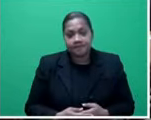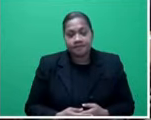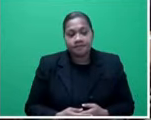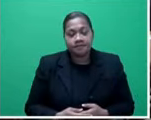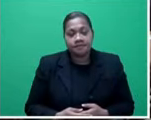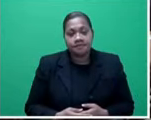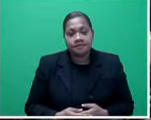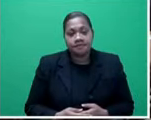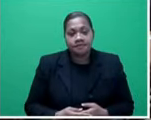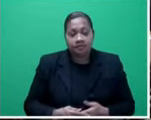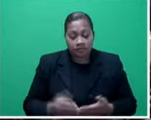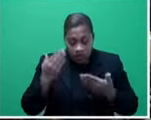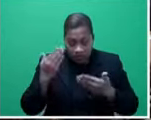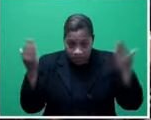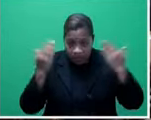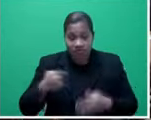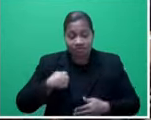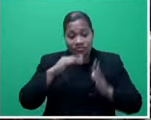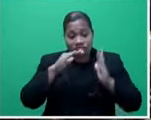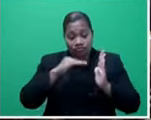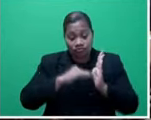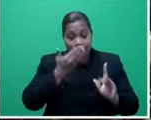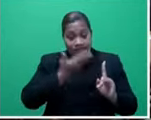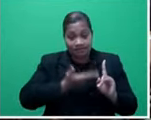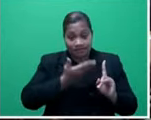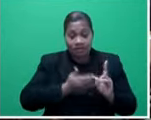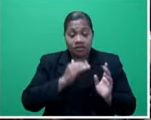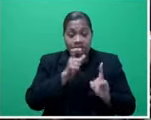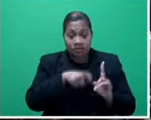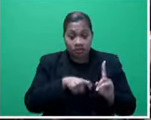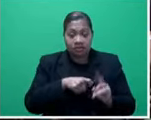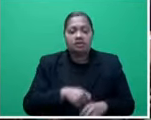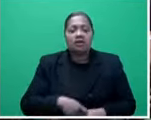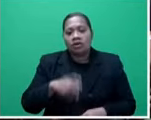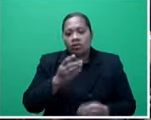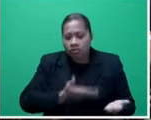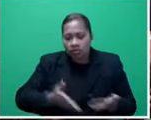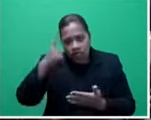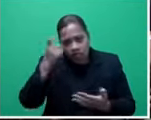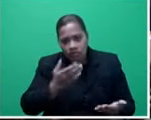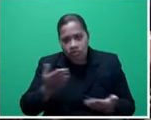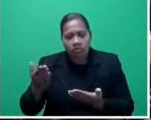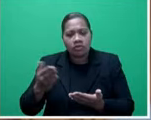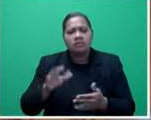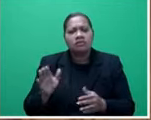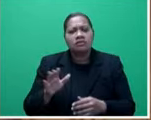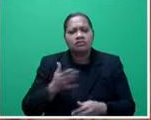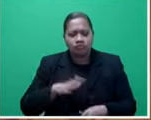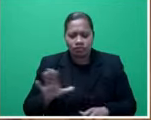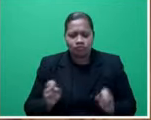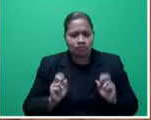Honourable Speaker, I, as the Chairperson on the Standing Committee on Public Accounts who moved the motion, take this opportunity to speak on the